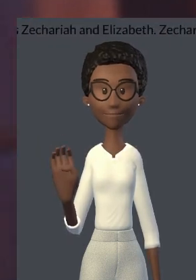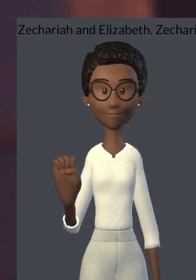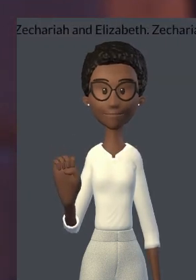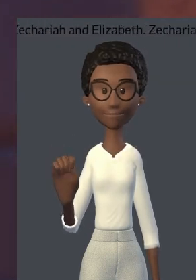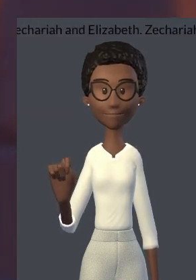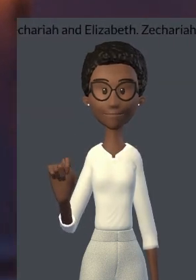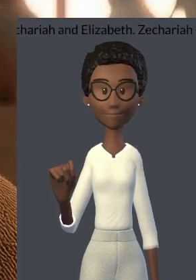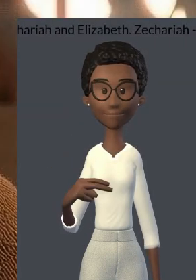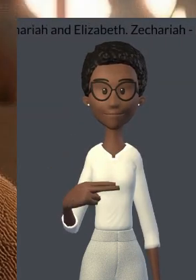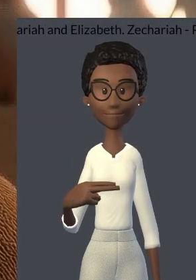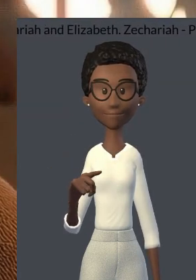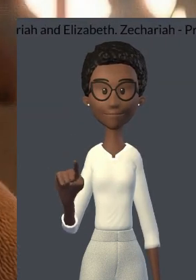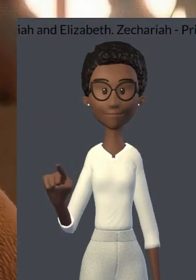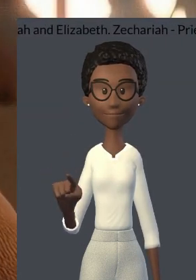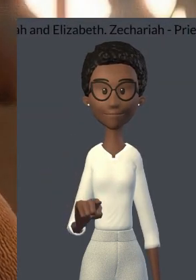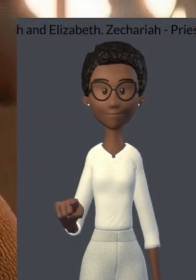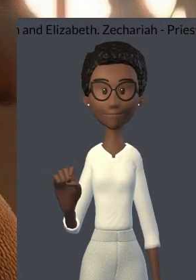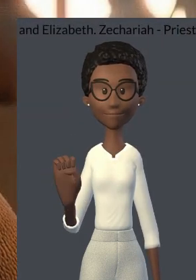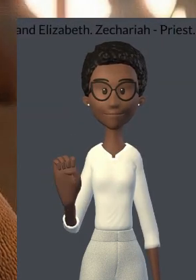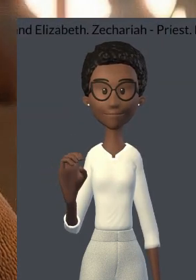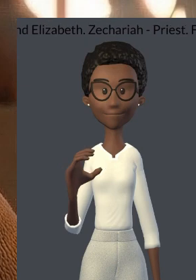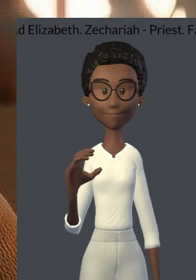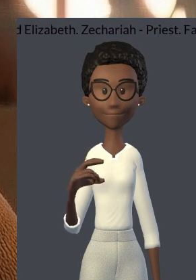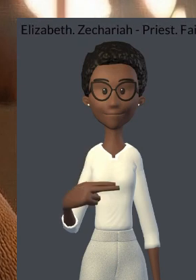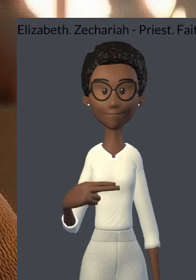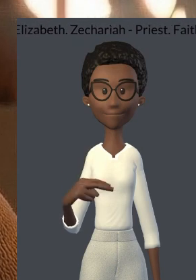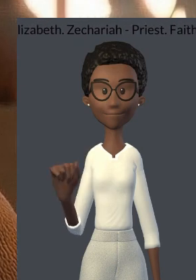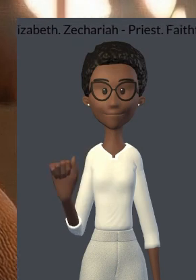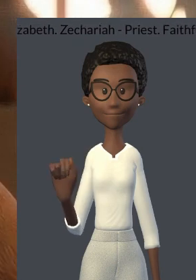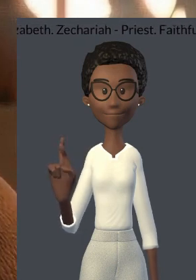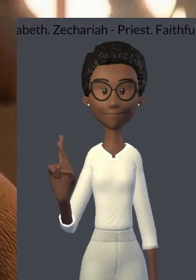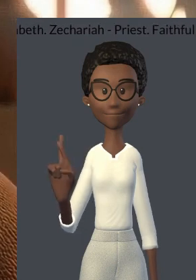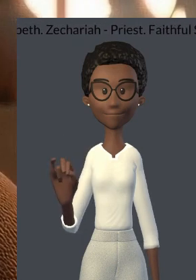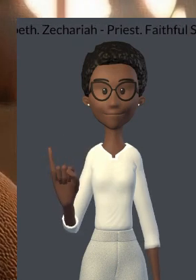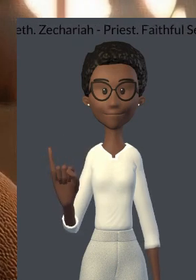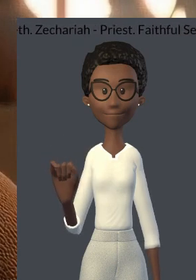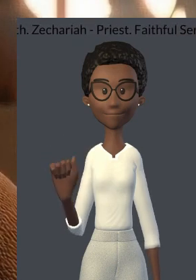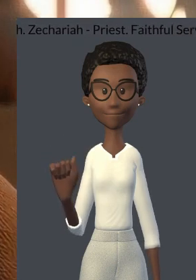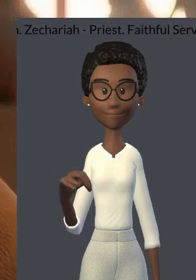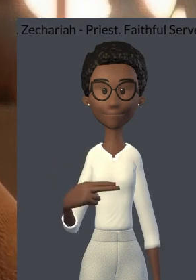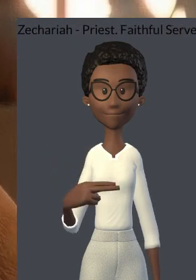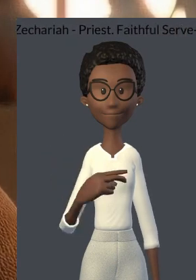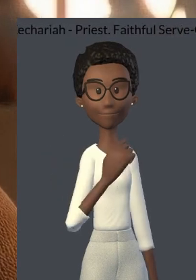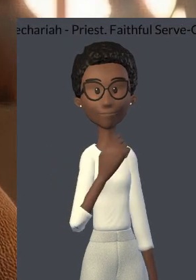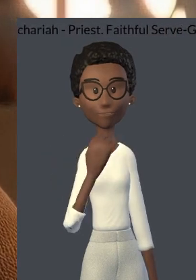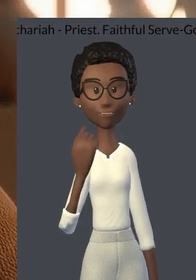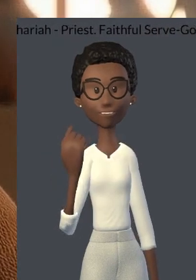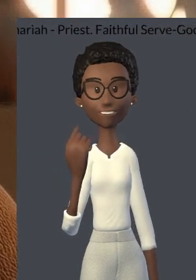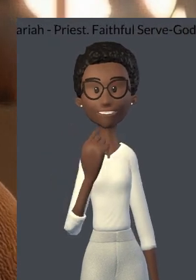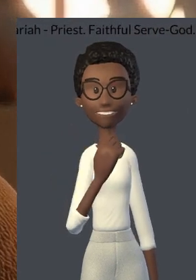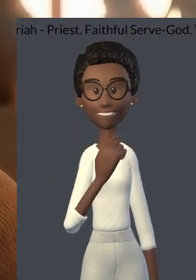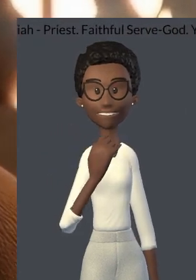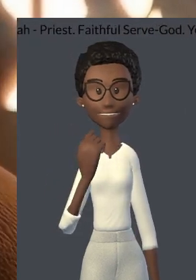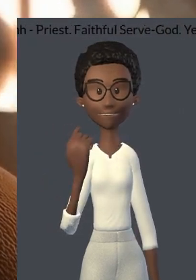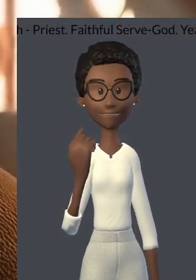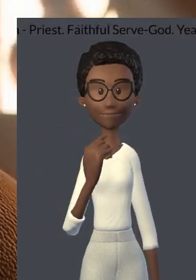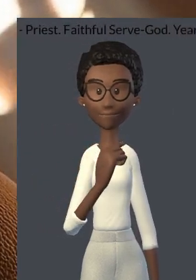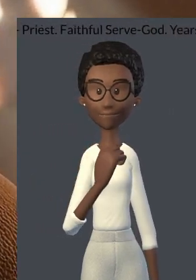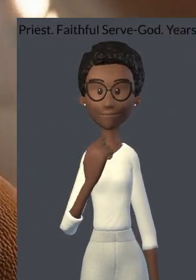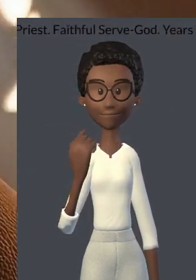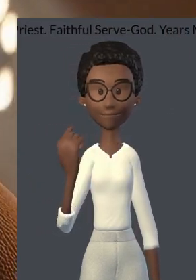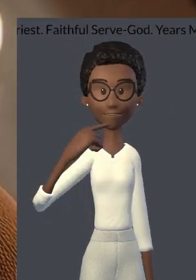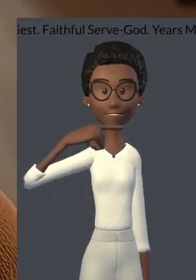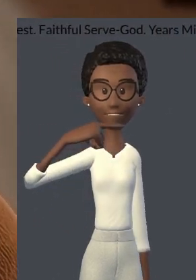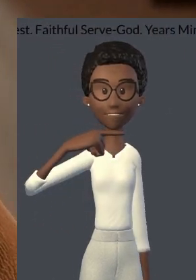blessed others, even as his own household remained untouched by the promise of new life. He was faithful even when